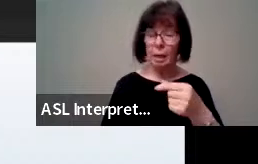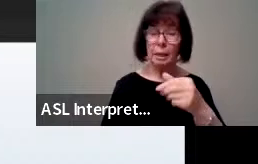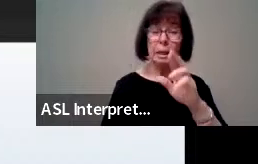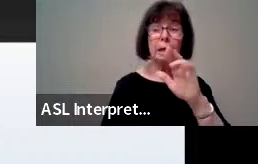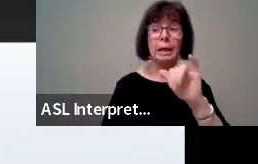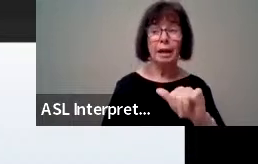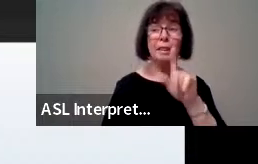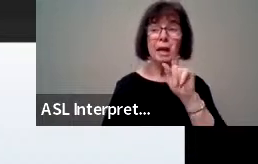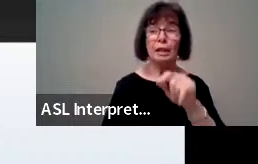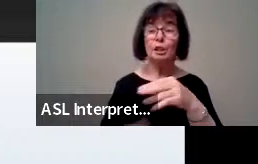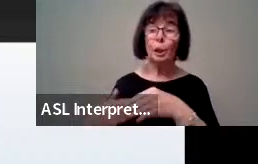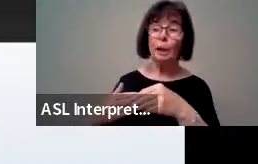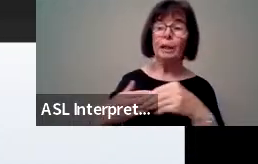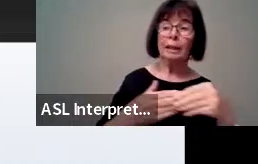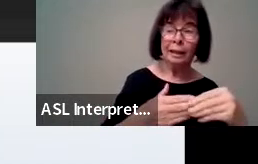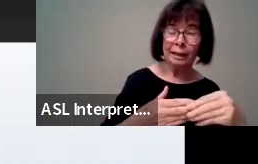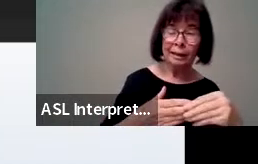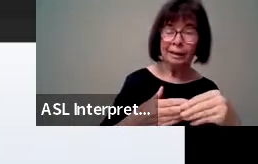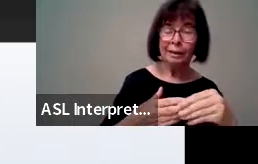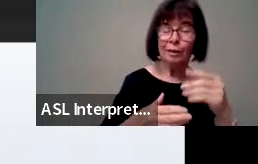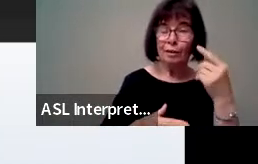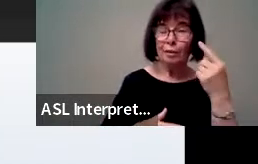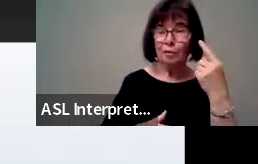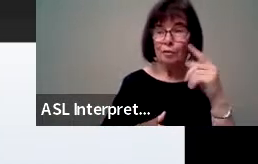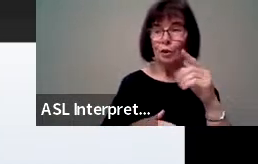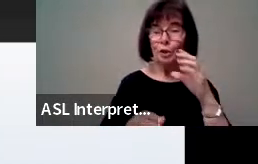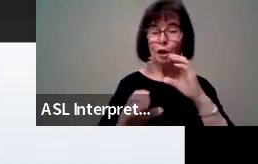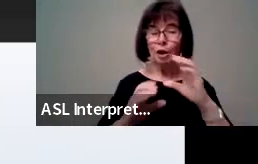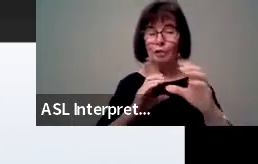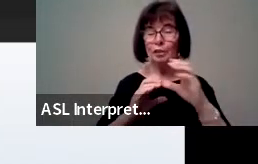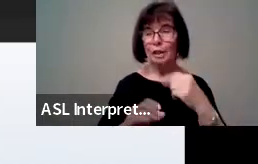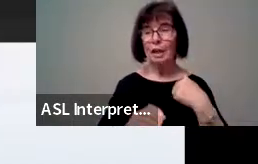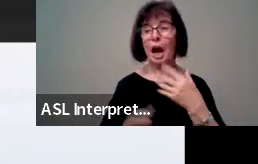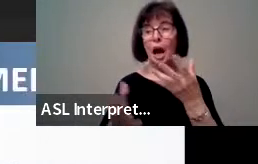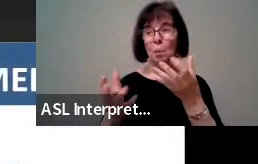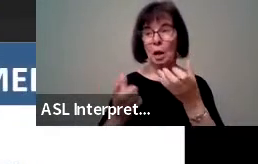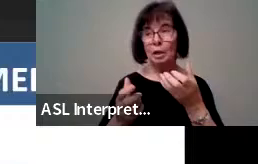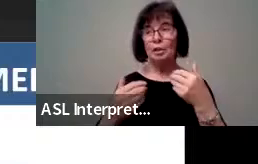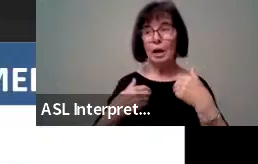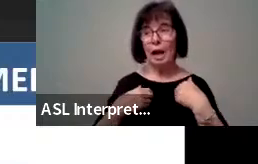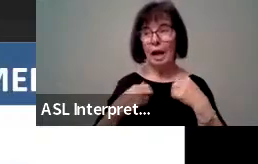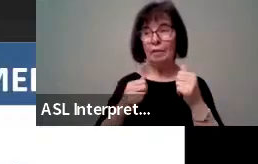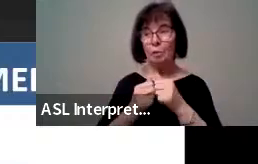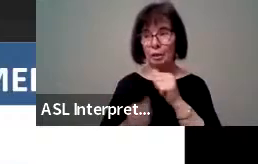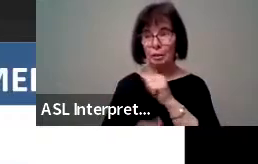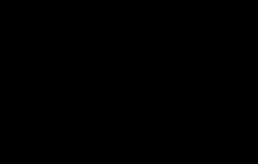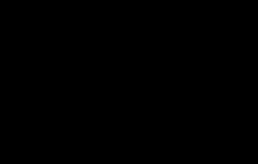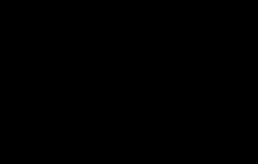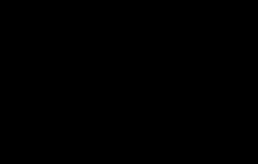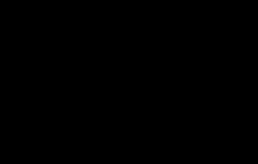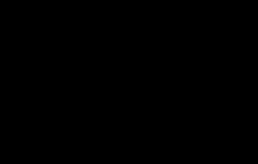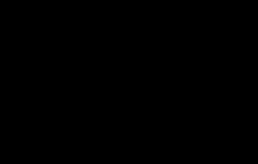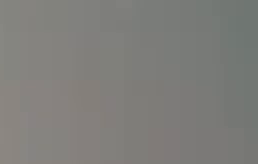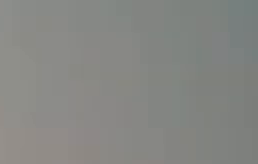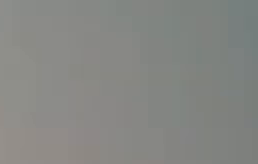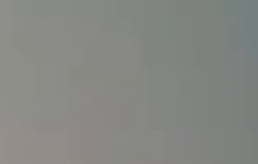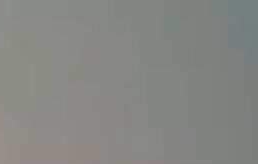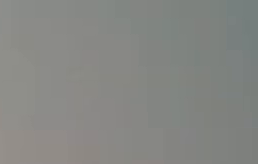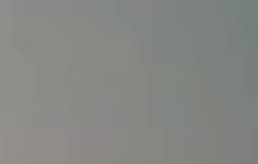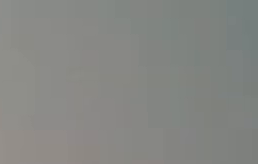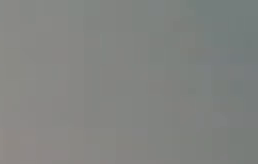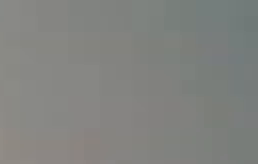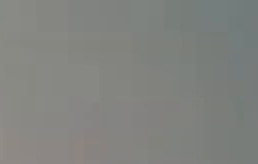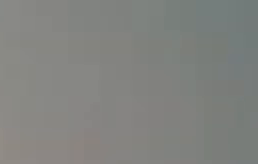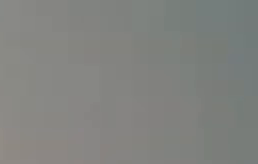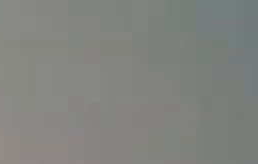good segue to the conversation that I want to have with you all now. And